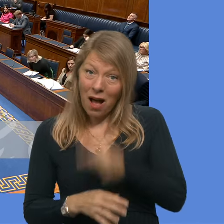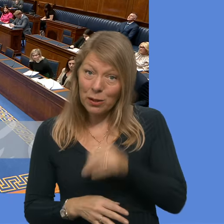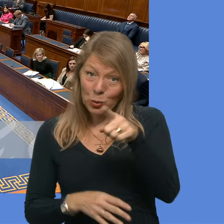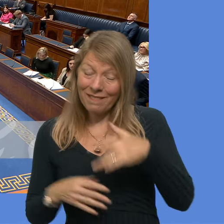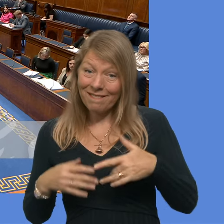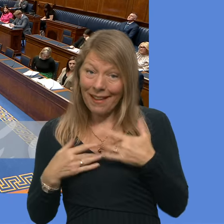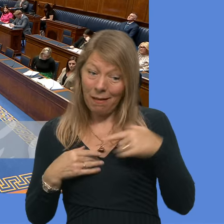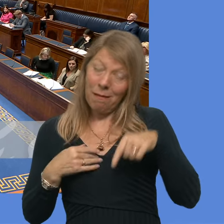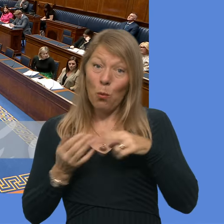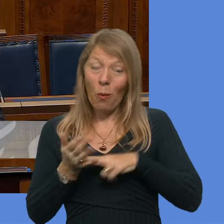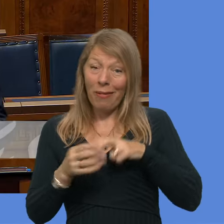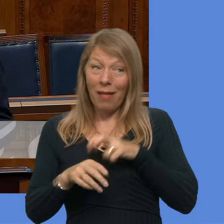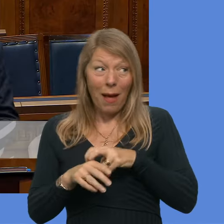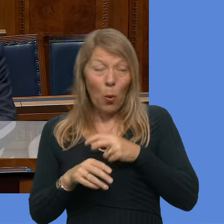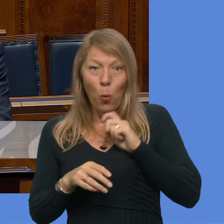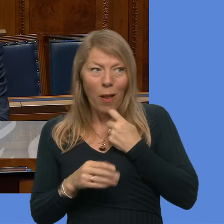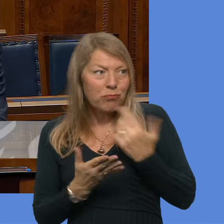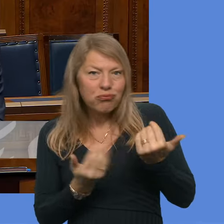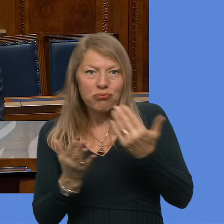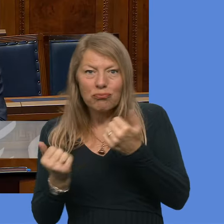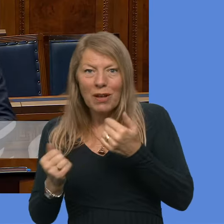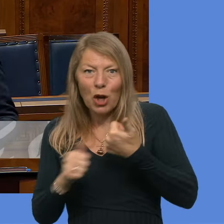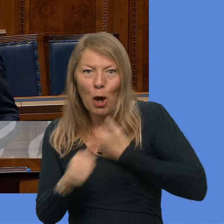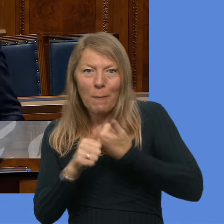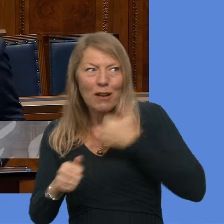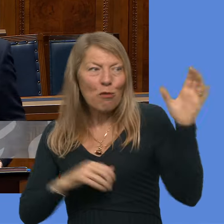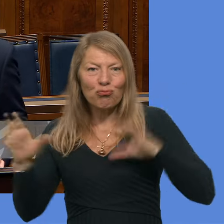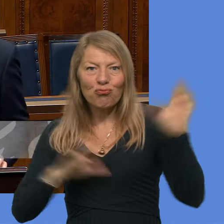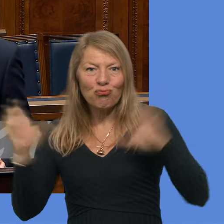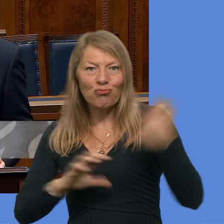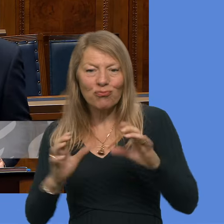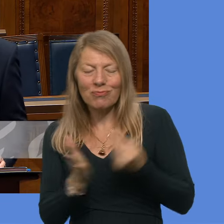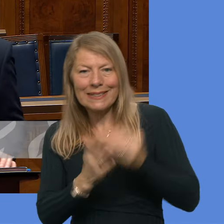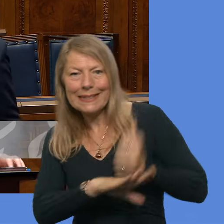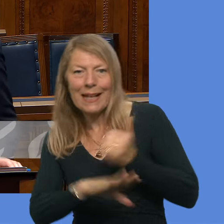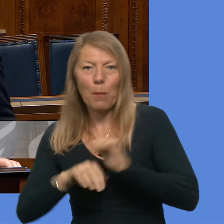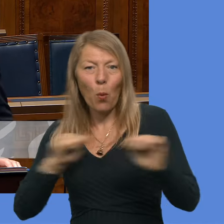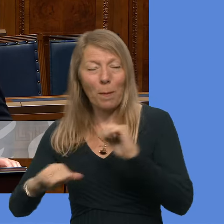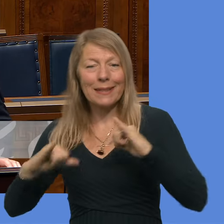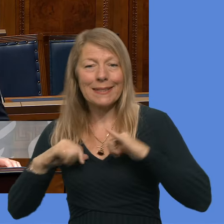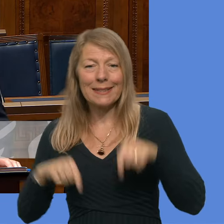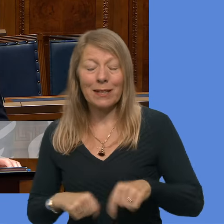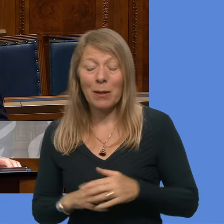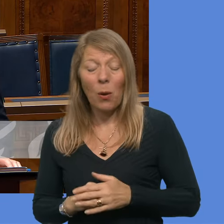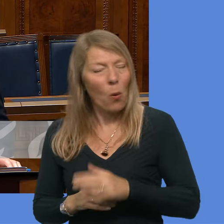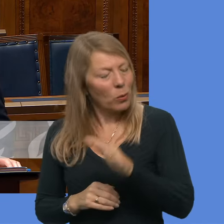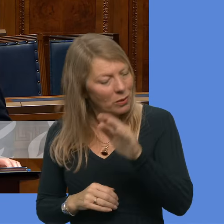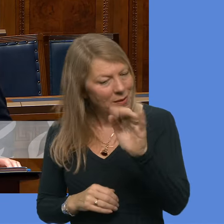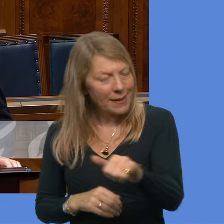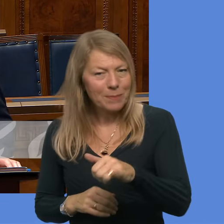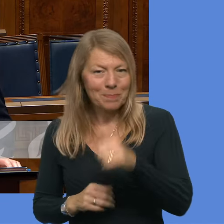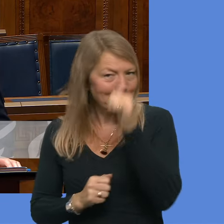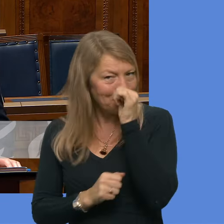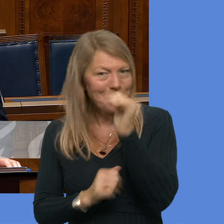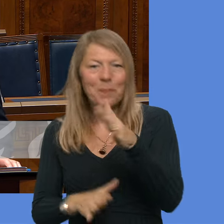Yes, absolutely. I mean, the visit was a very successful one in terms of our engagement. I spent some time in New York engaging with businesses